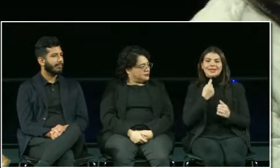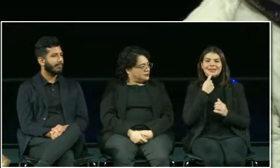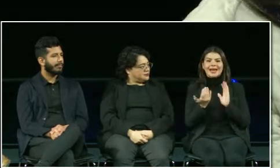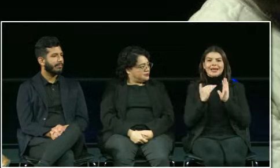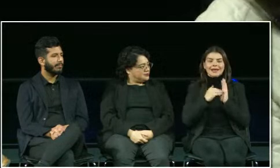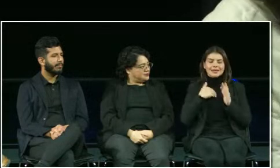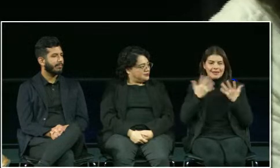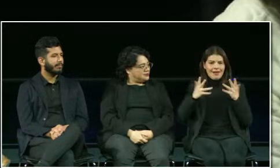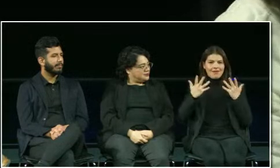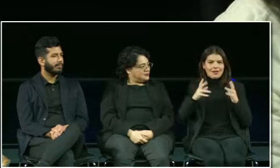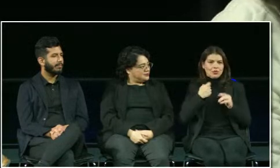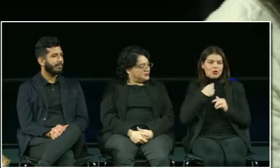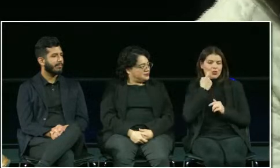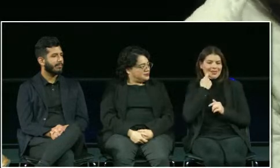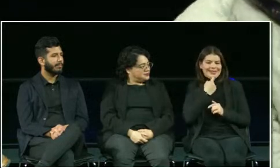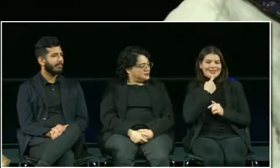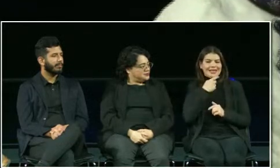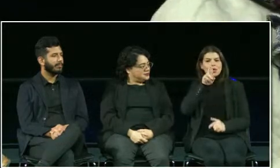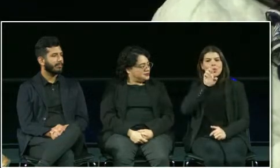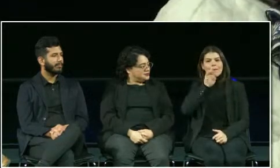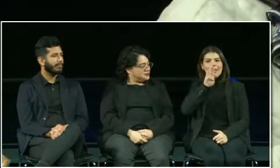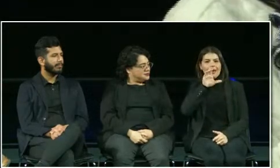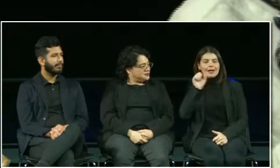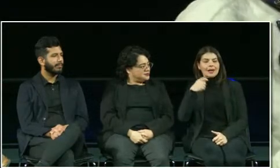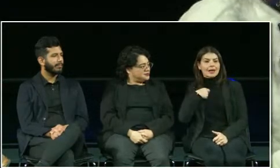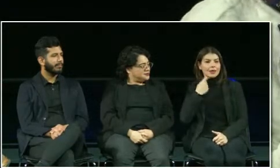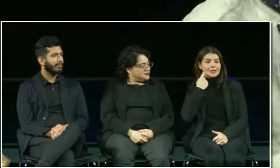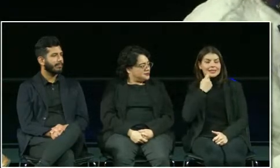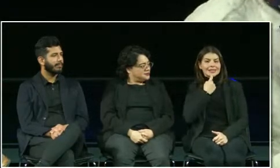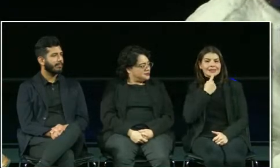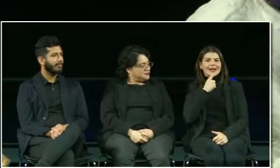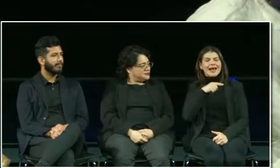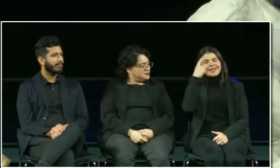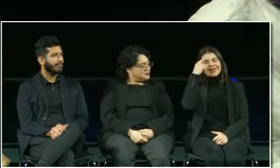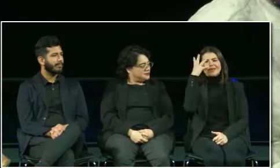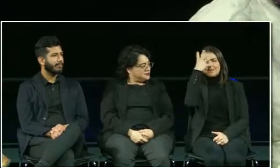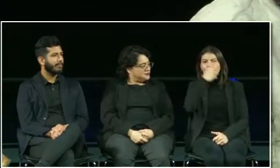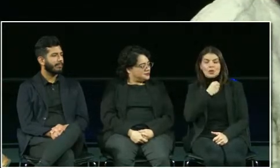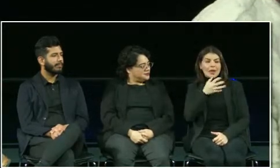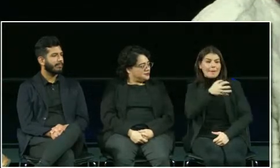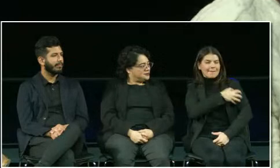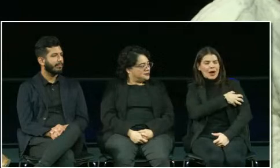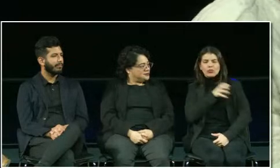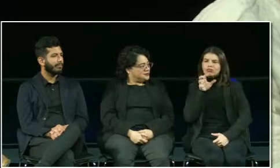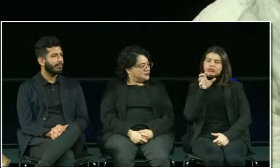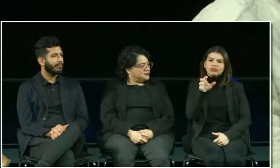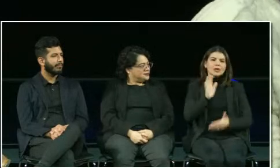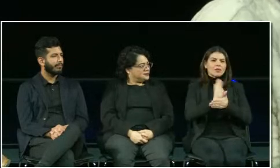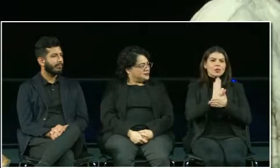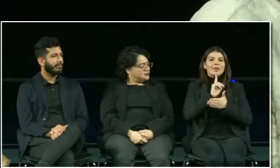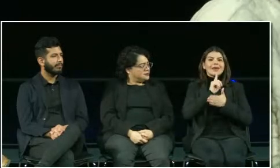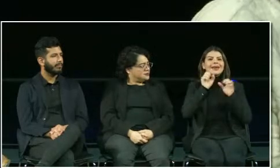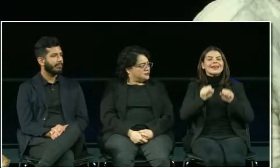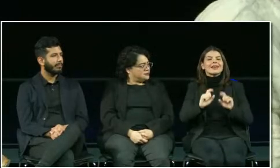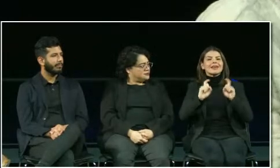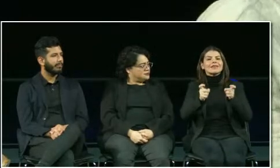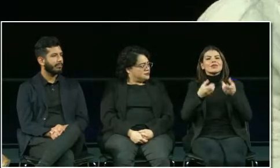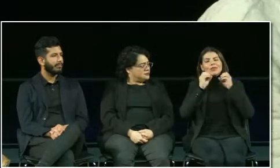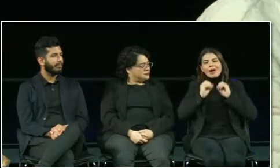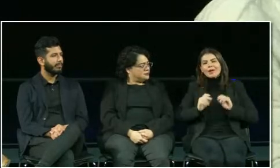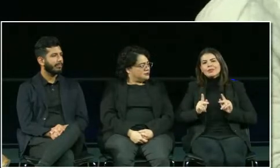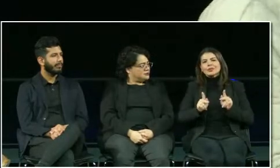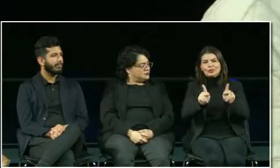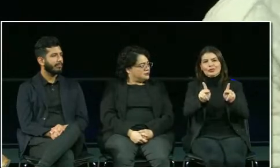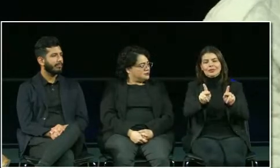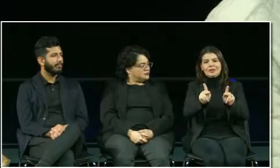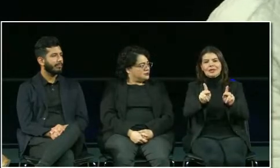I wrap up a bit of what you've said, Rebecca, which is I think the beauty and power of film is that it gives you a chance